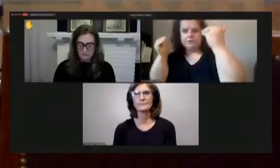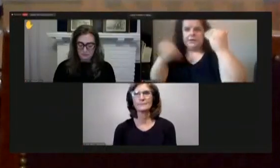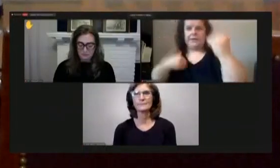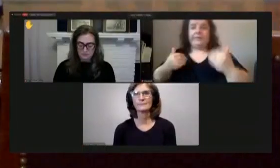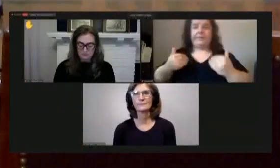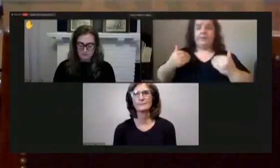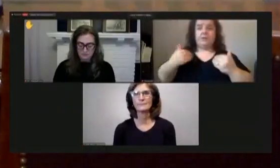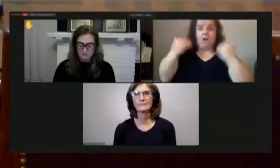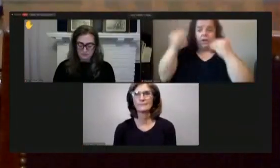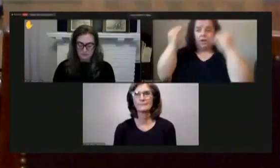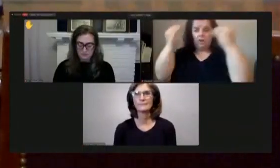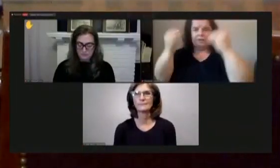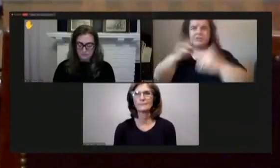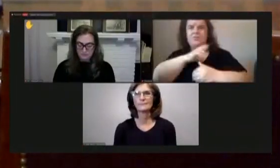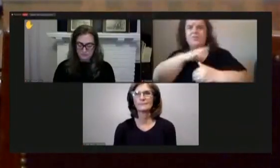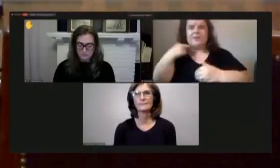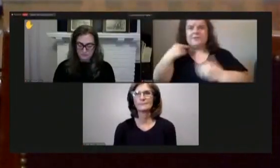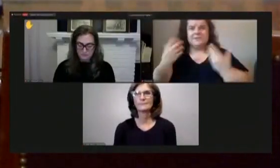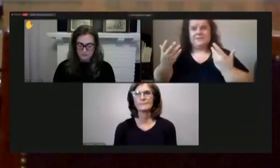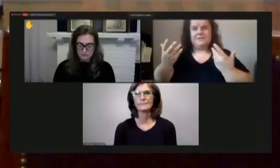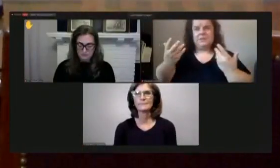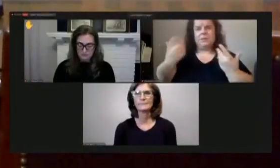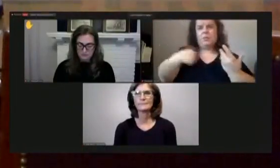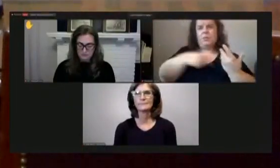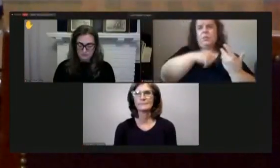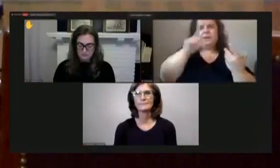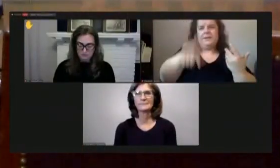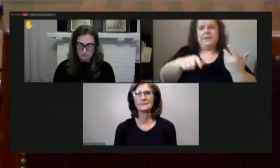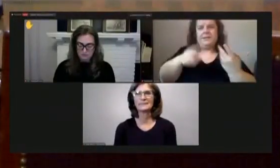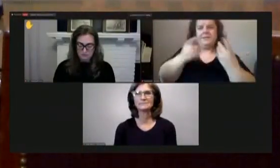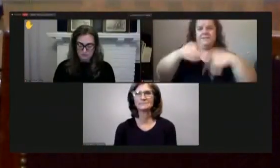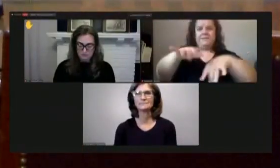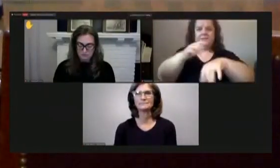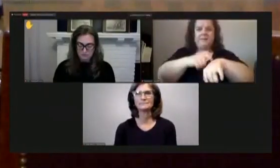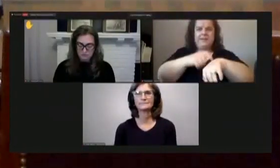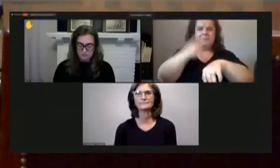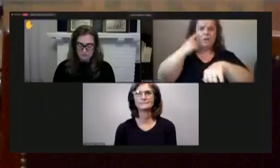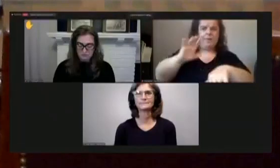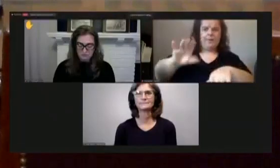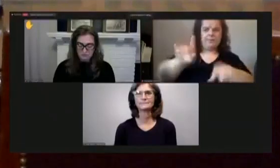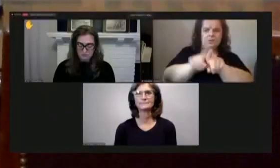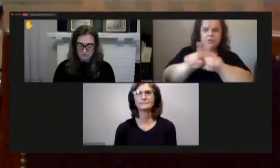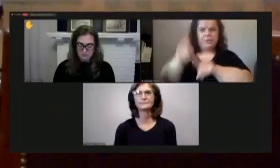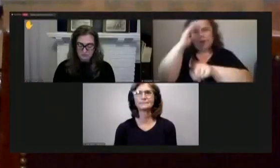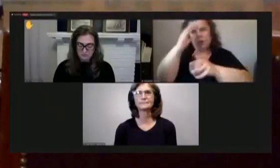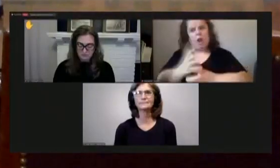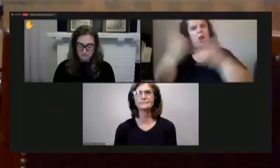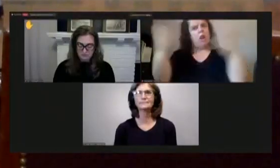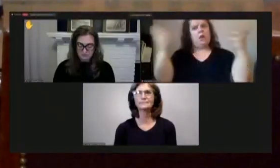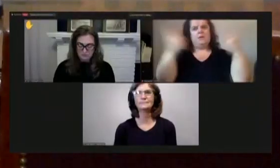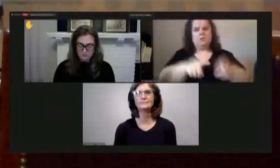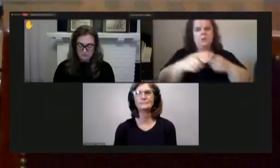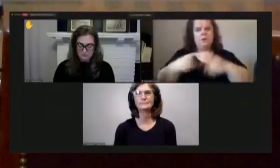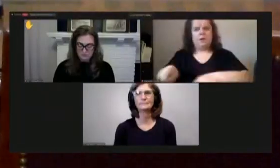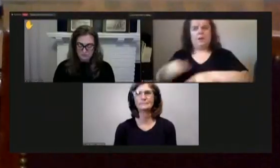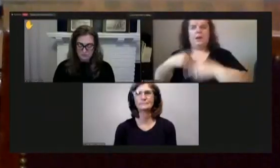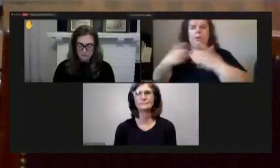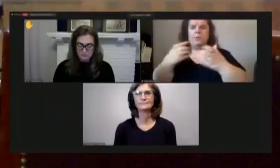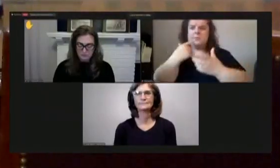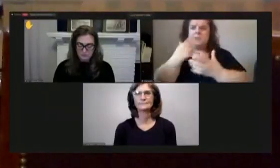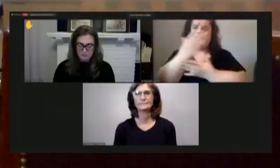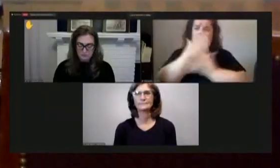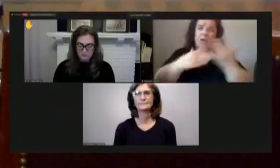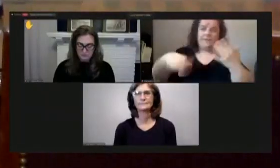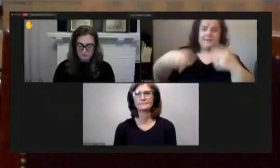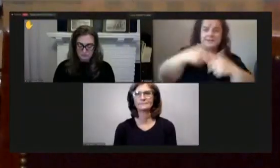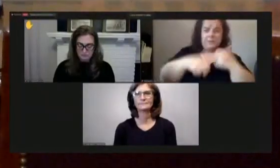that are also at risk and high risk so we need field time for them too and i know that there's a lot going on with all this but i just want to say part of this is is that if we